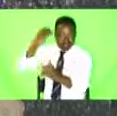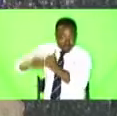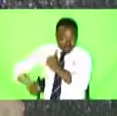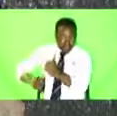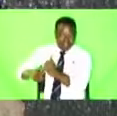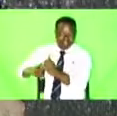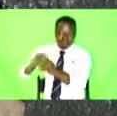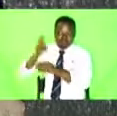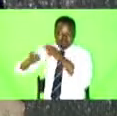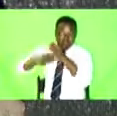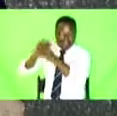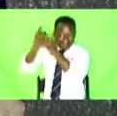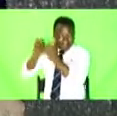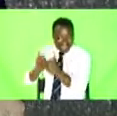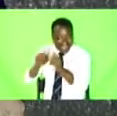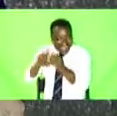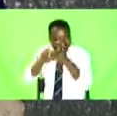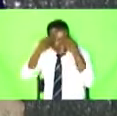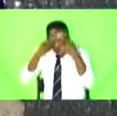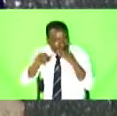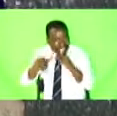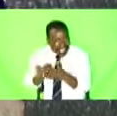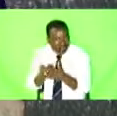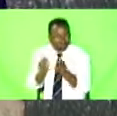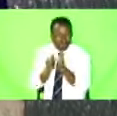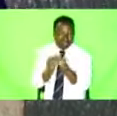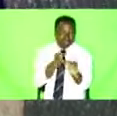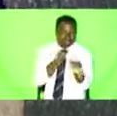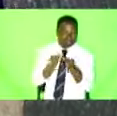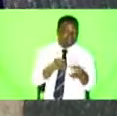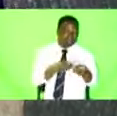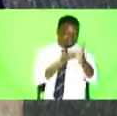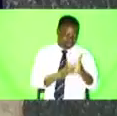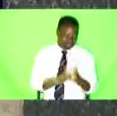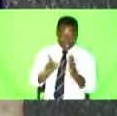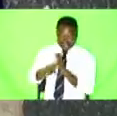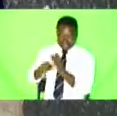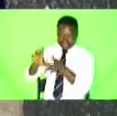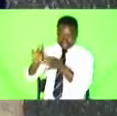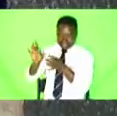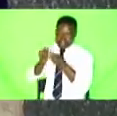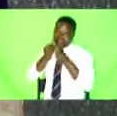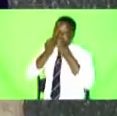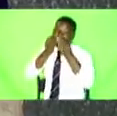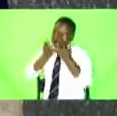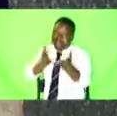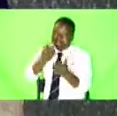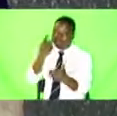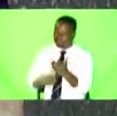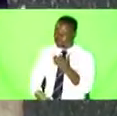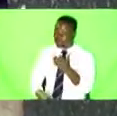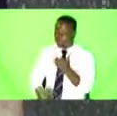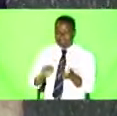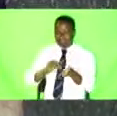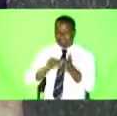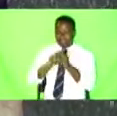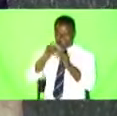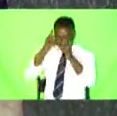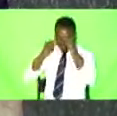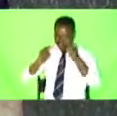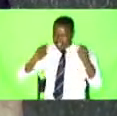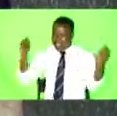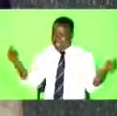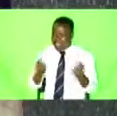time. And then he made this sobering statement that because iniquity shall